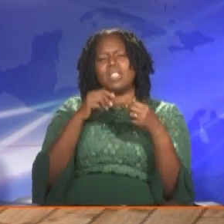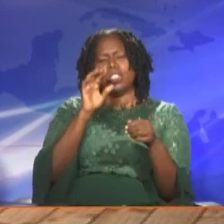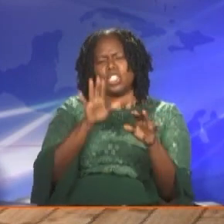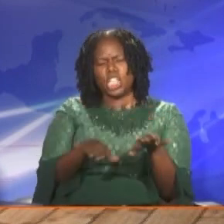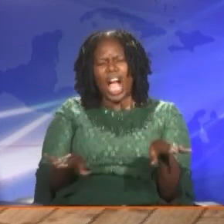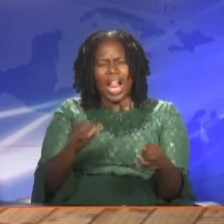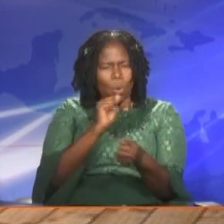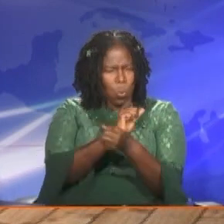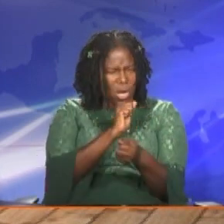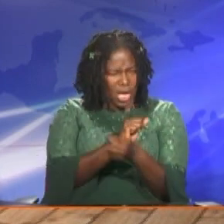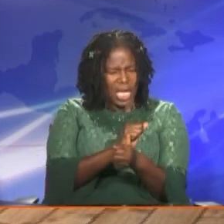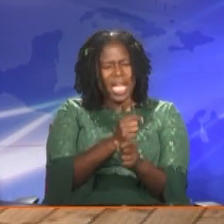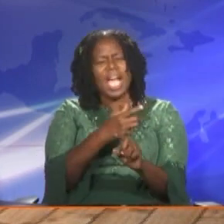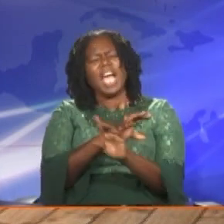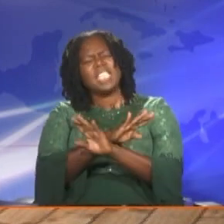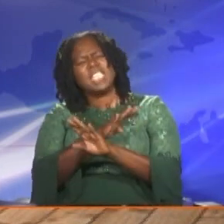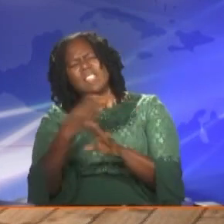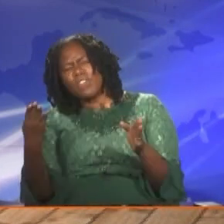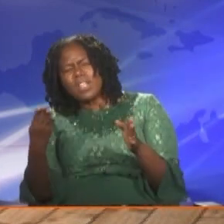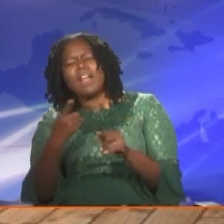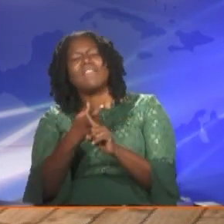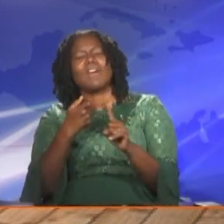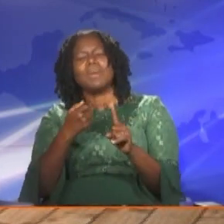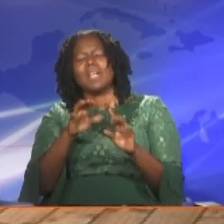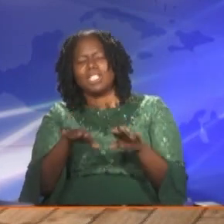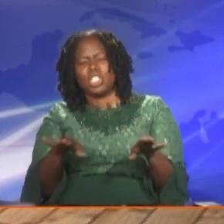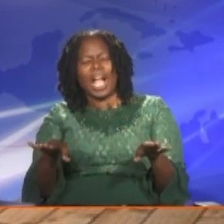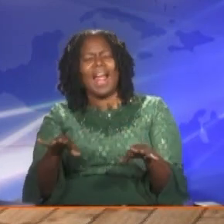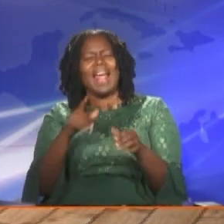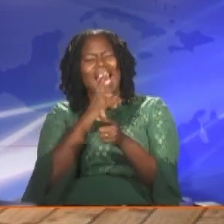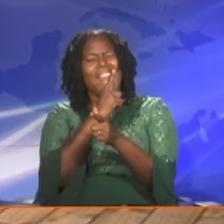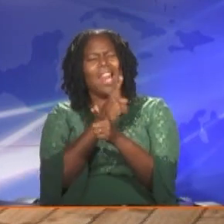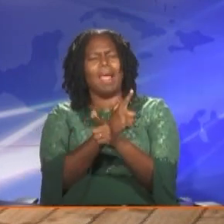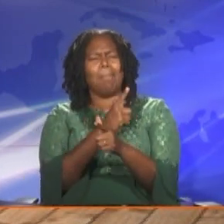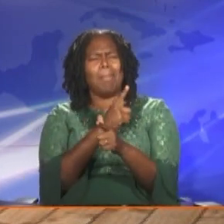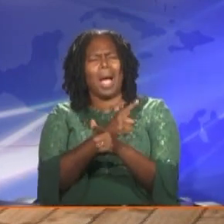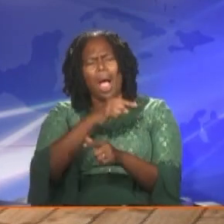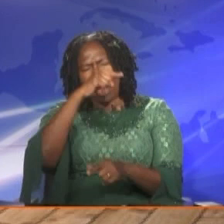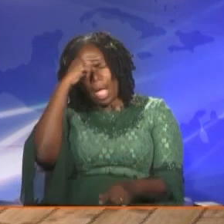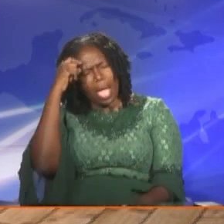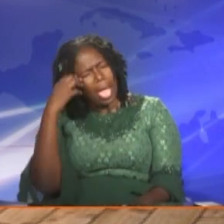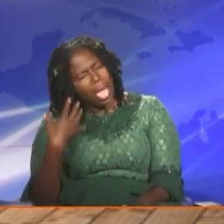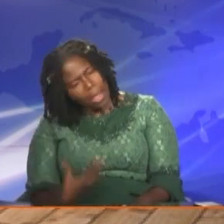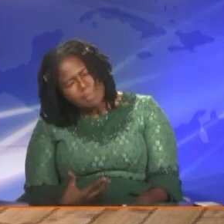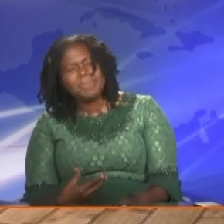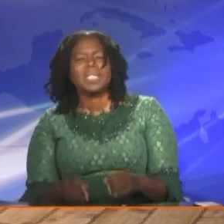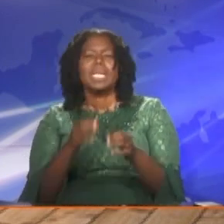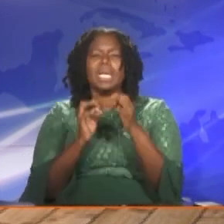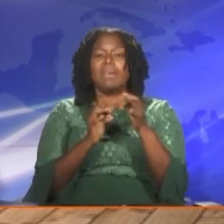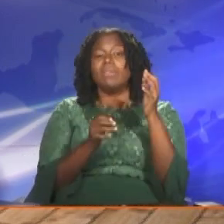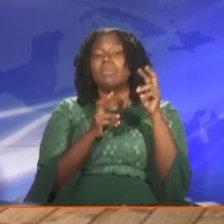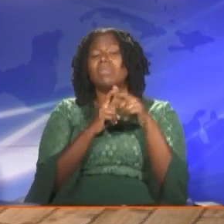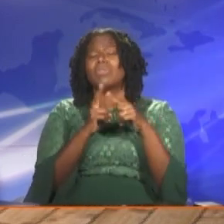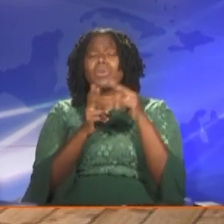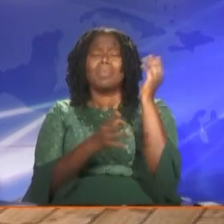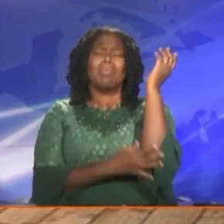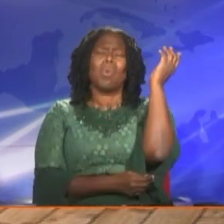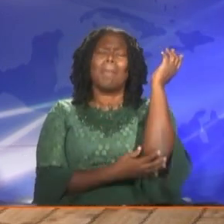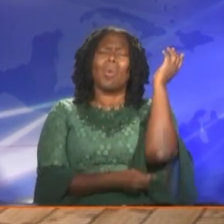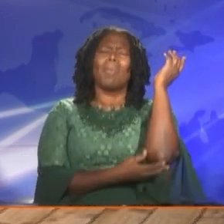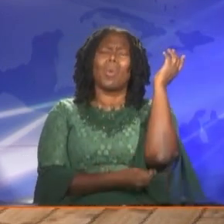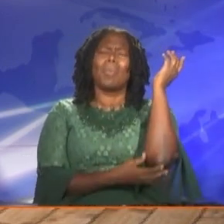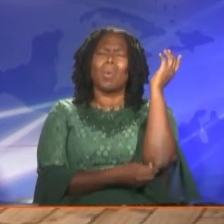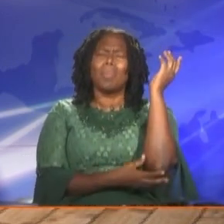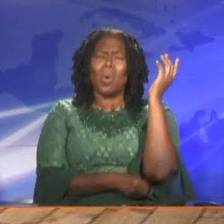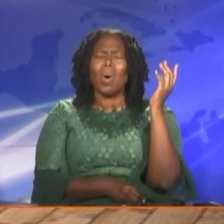picture when the child begins to miss school, for example, totally, or they may be required to combine long hours